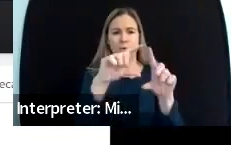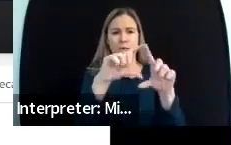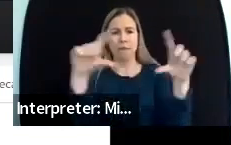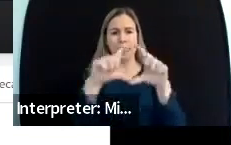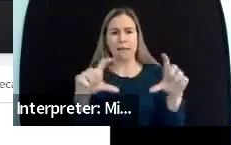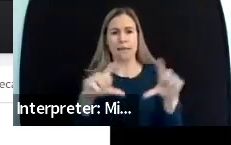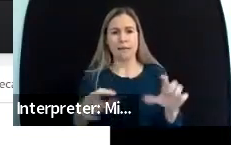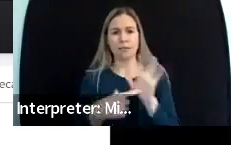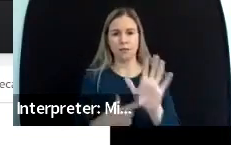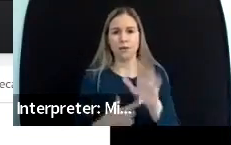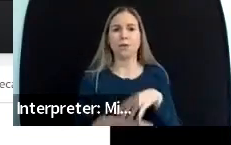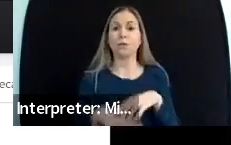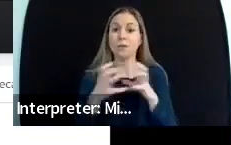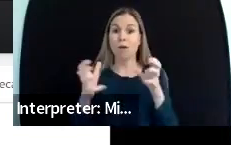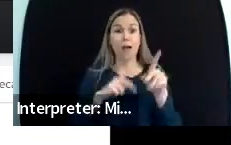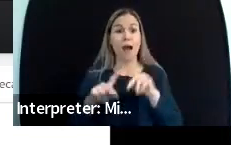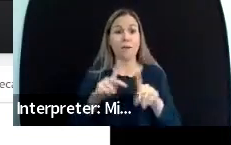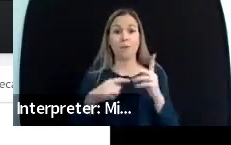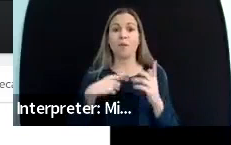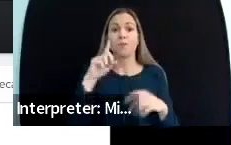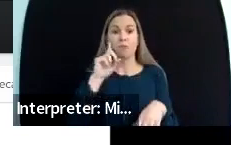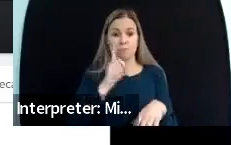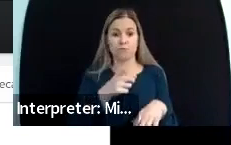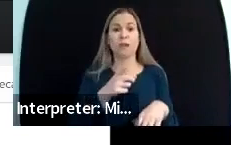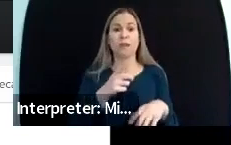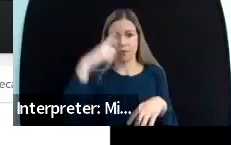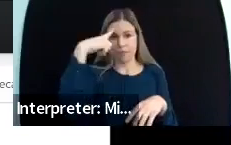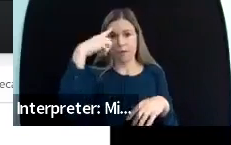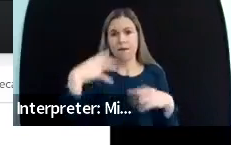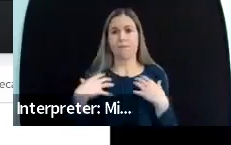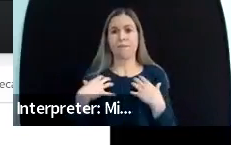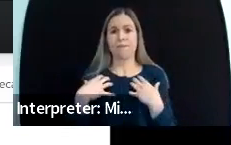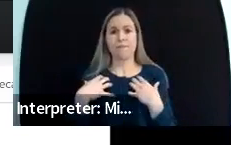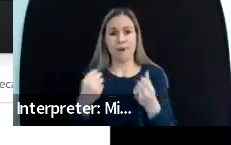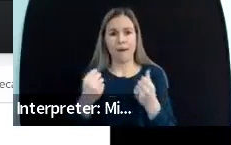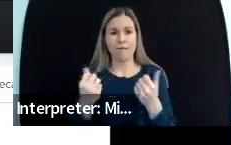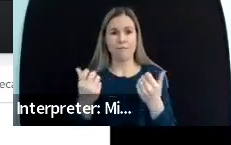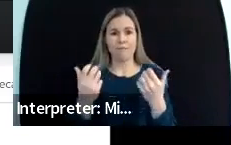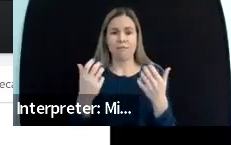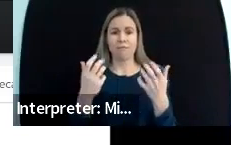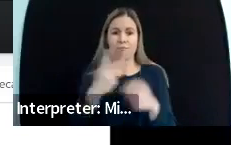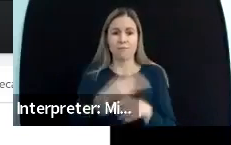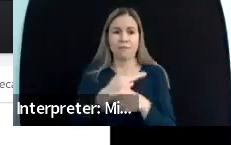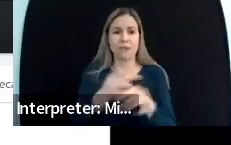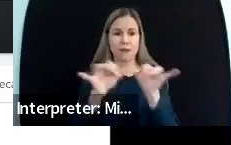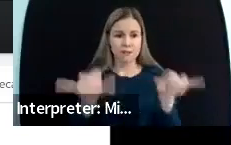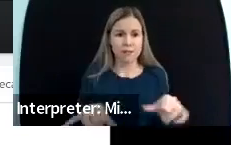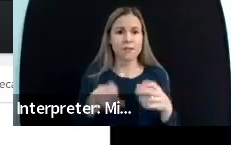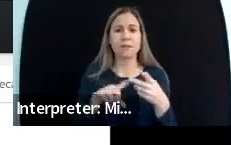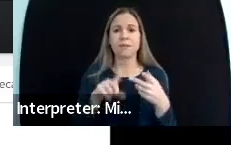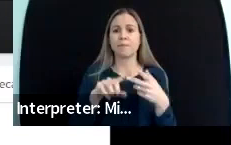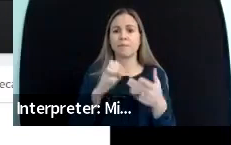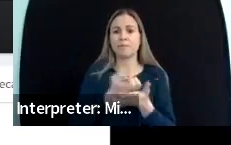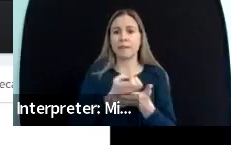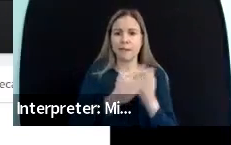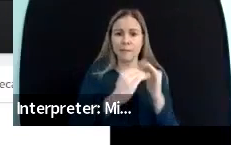Excellent. So it sounds like a lot of people have come in with the healthcare system or healthcare, economic stability, neighborhood,